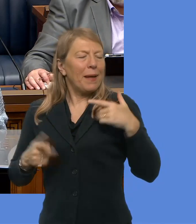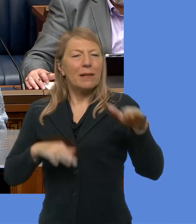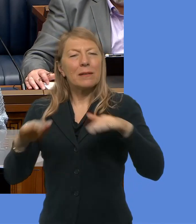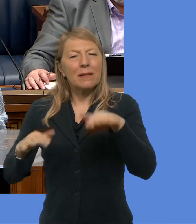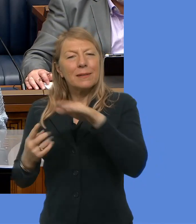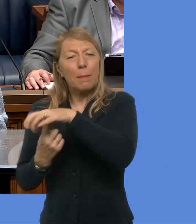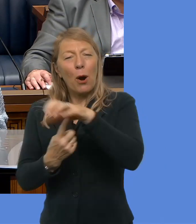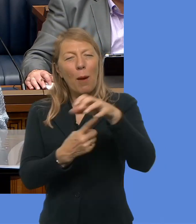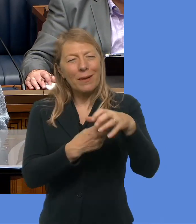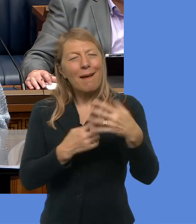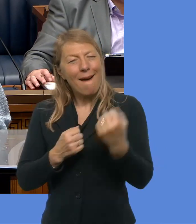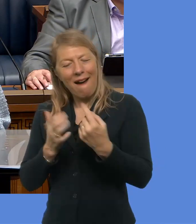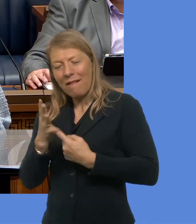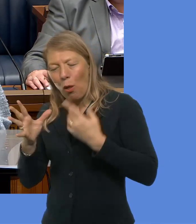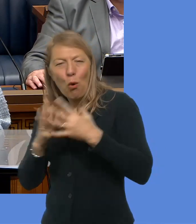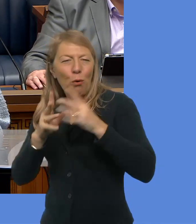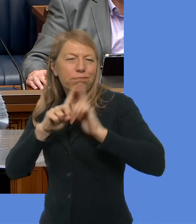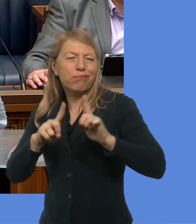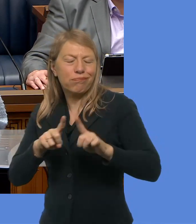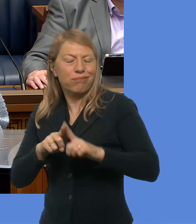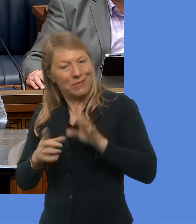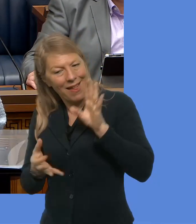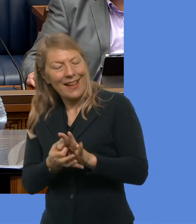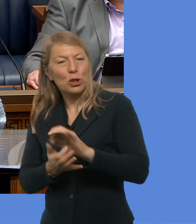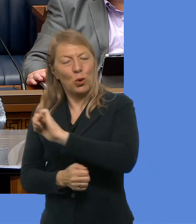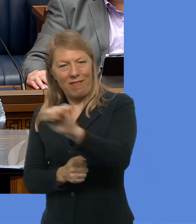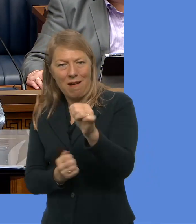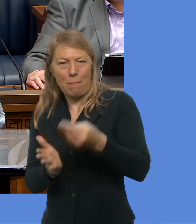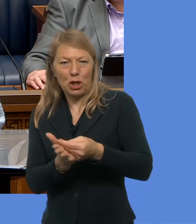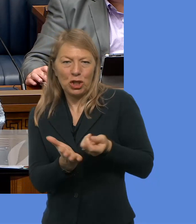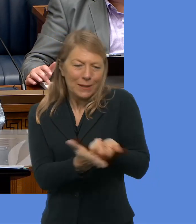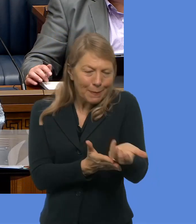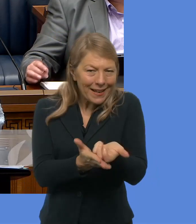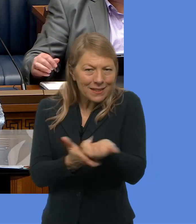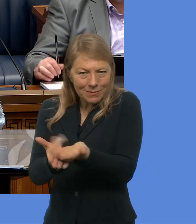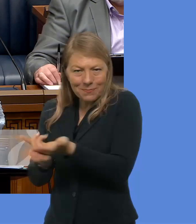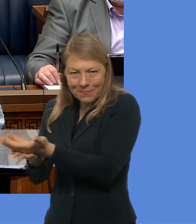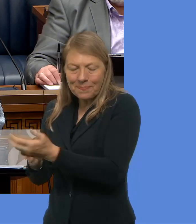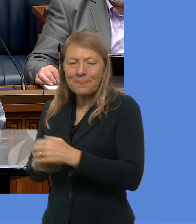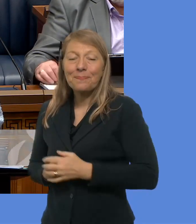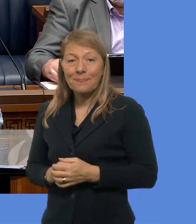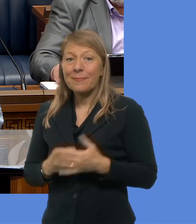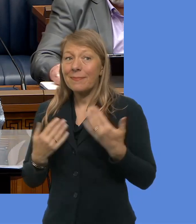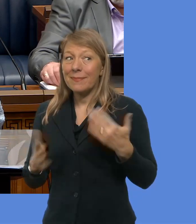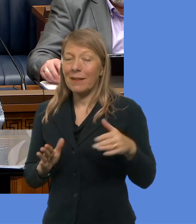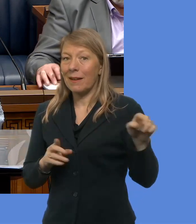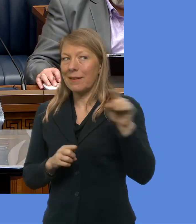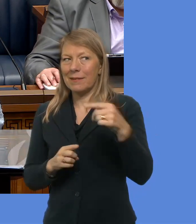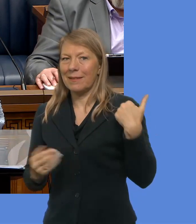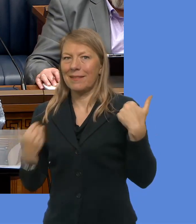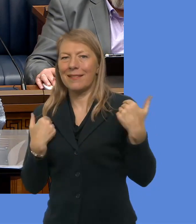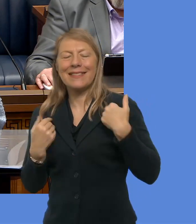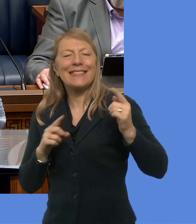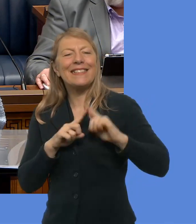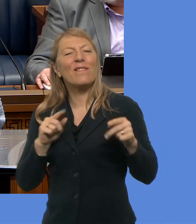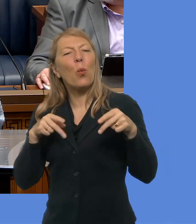of their budgets. And I have had a number of propositions put to me about specific types of budgeting. I